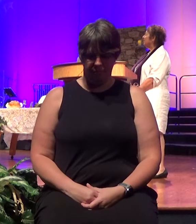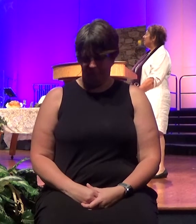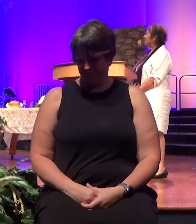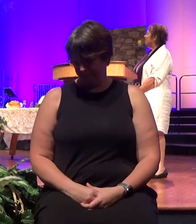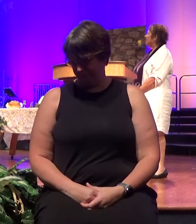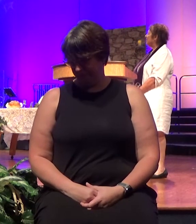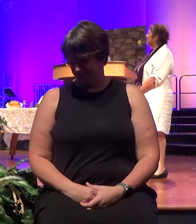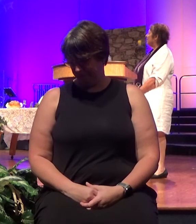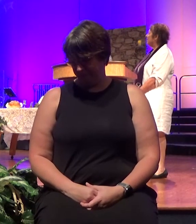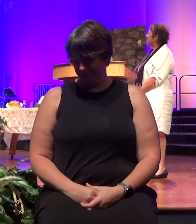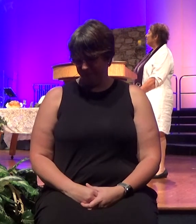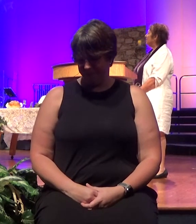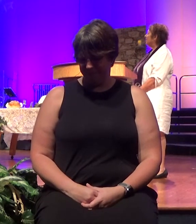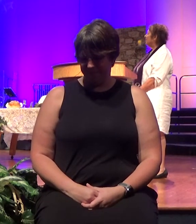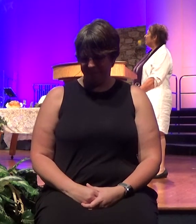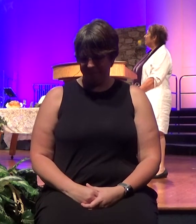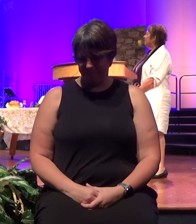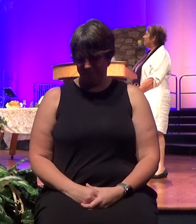Umilifenai, Uriel,